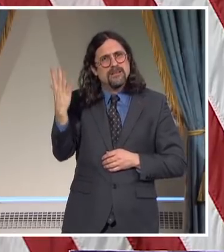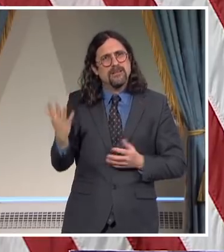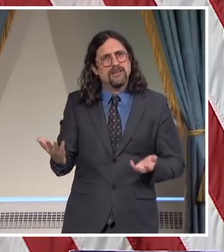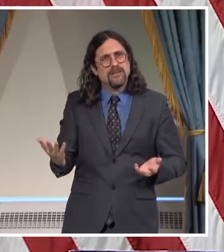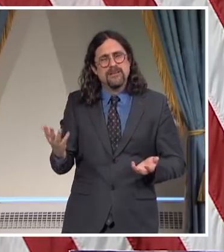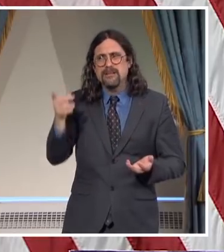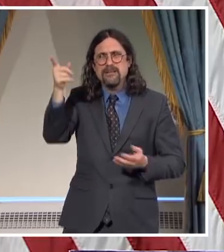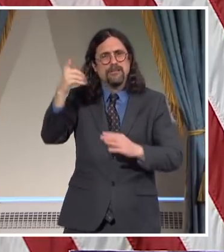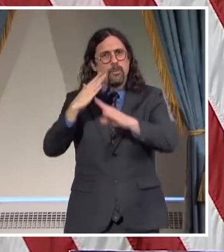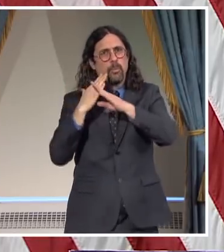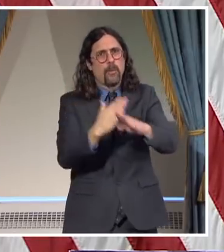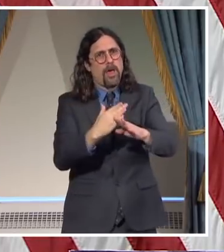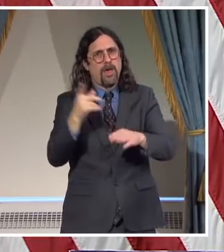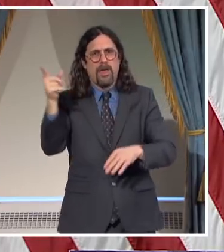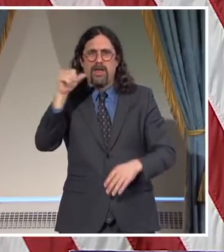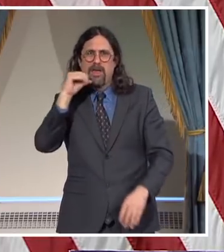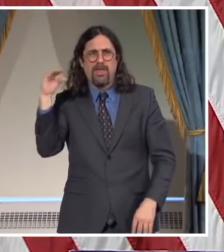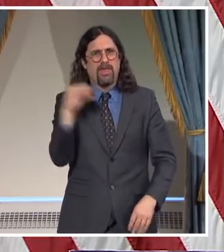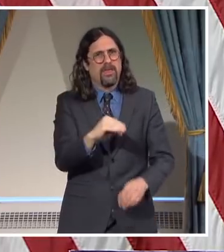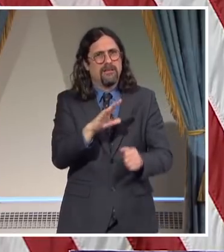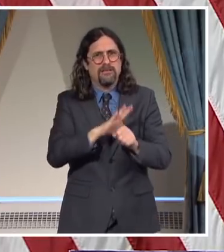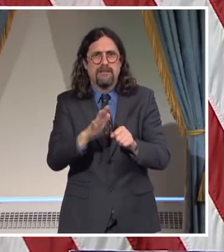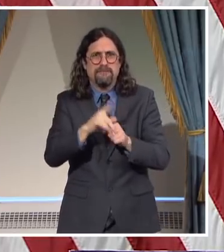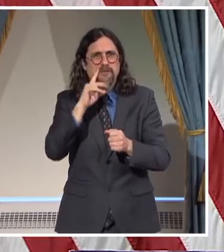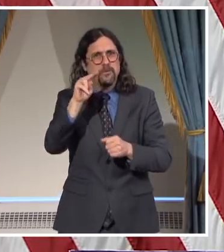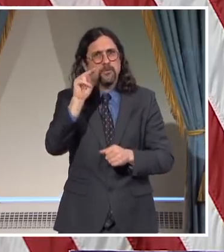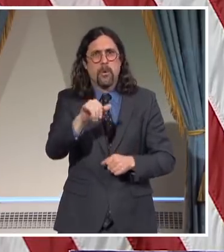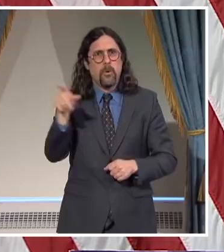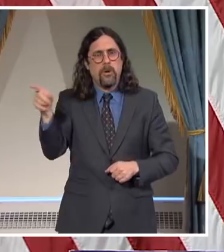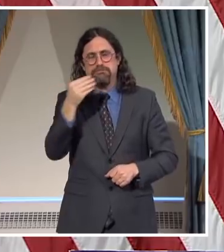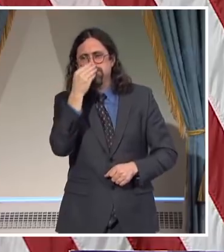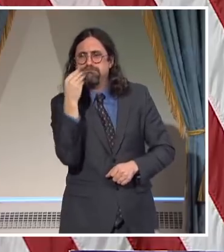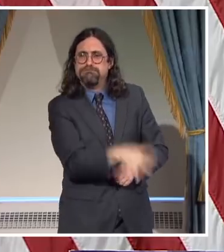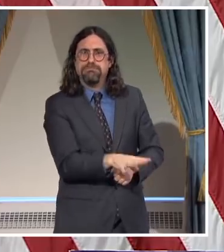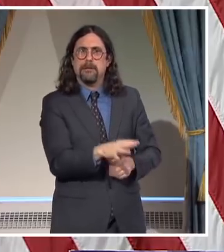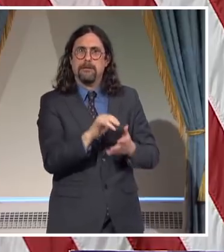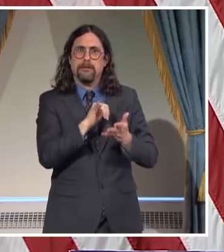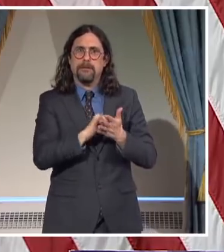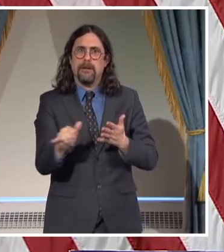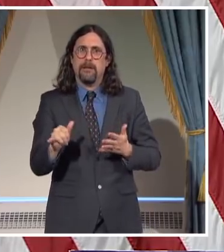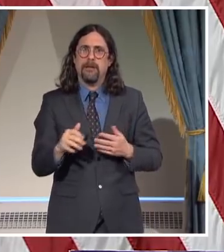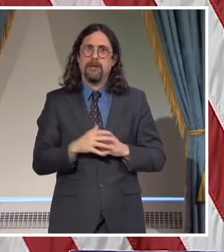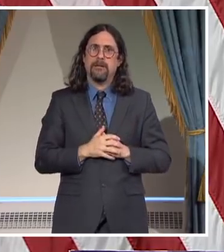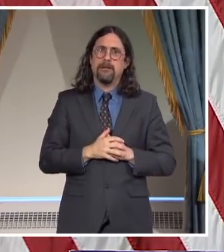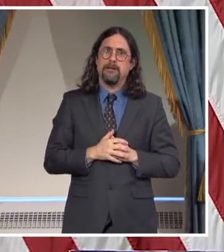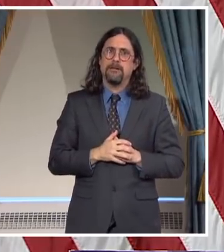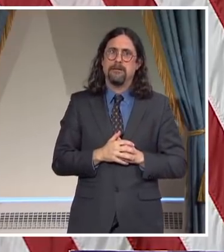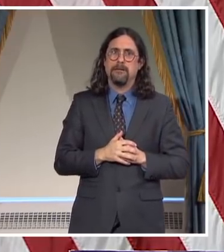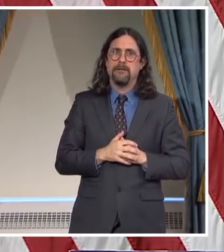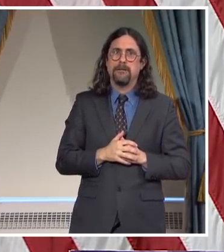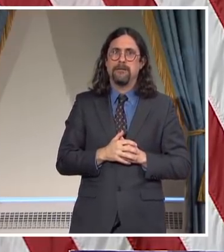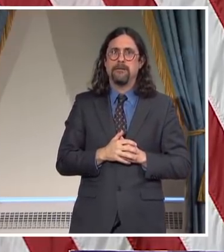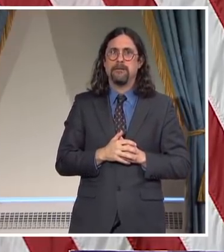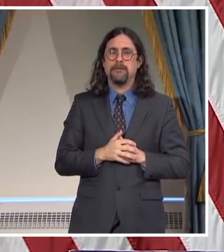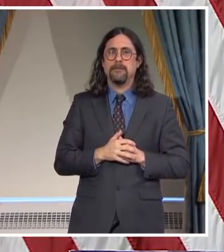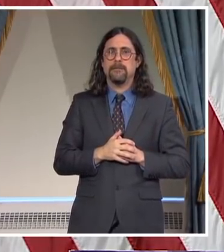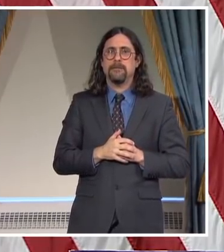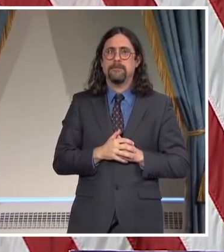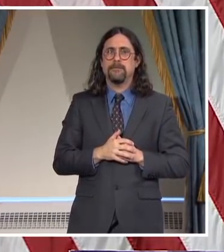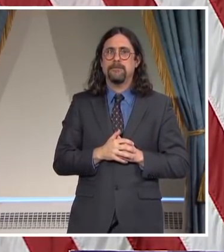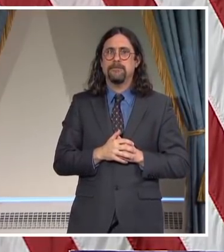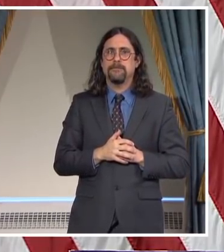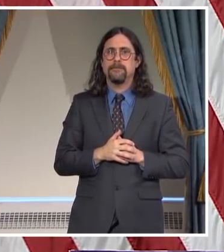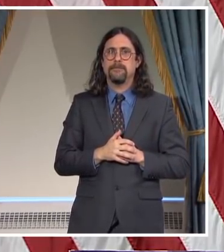know from all the negotiations that played out in recent days that all the other parties were willing to do more